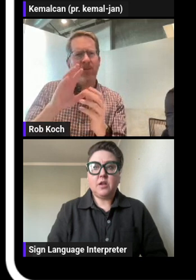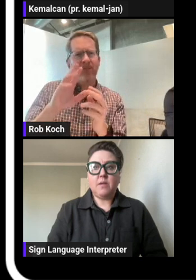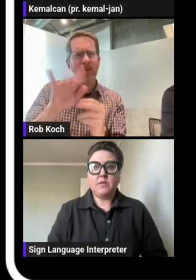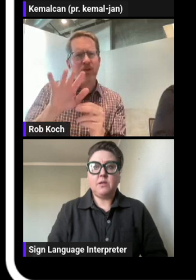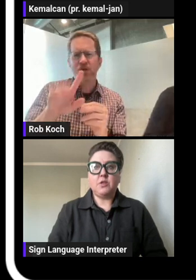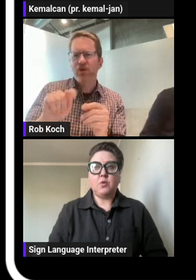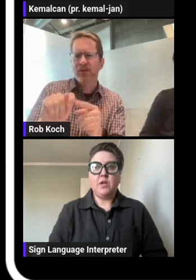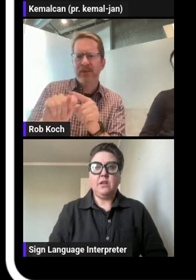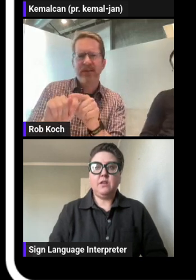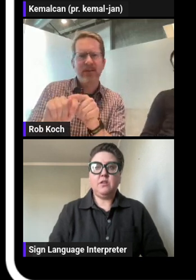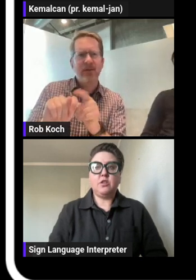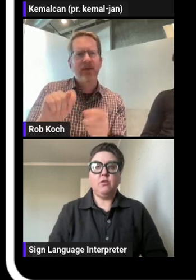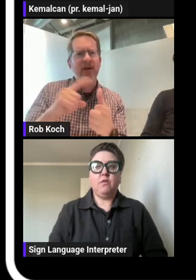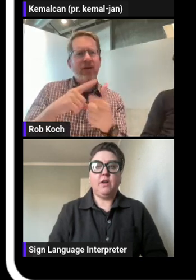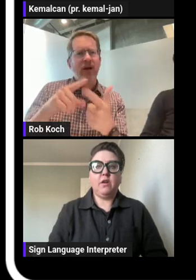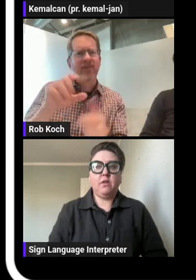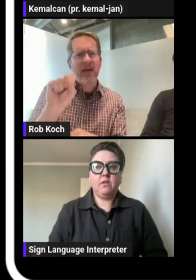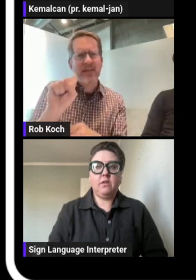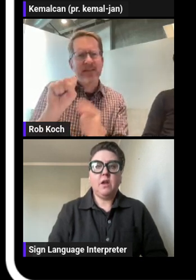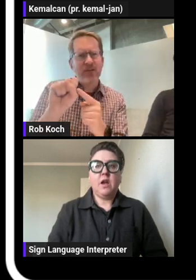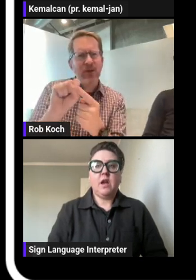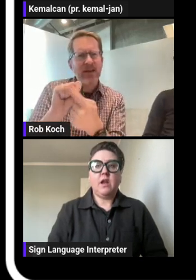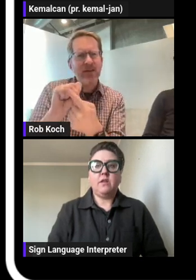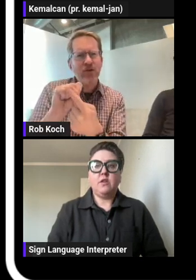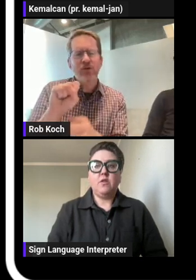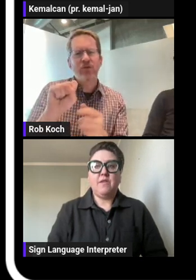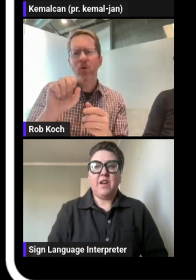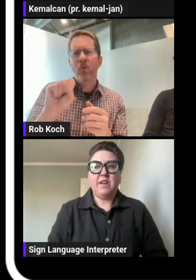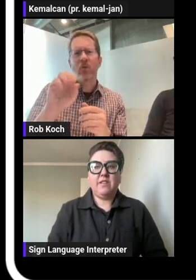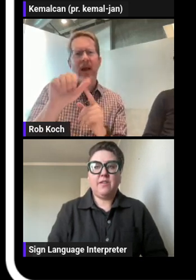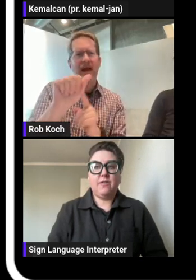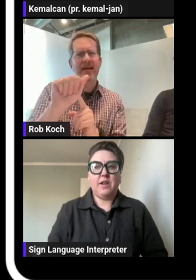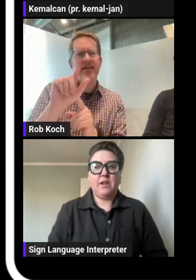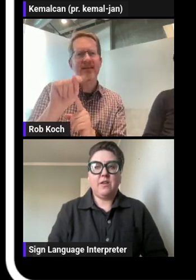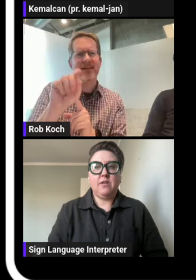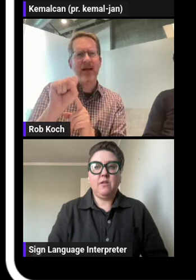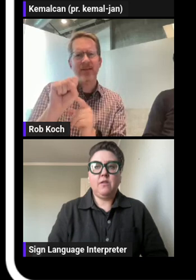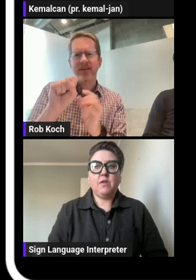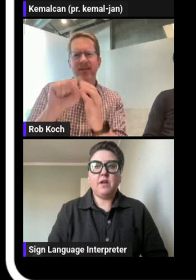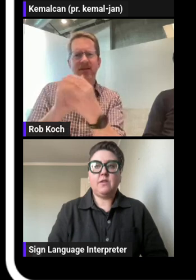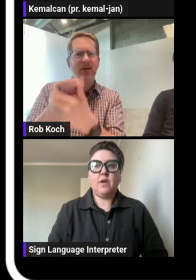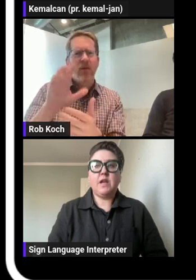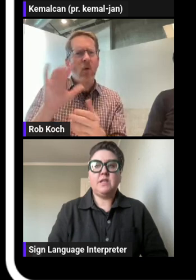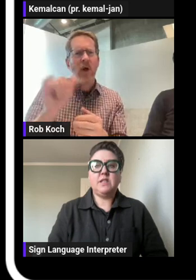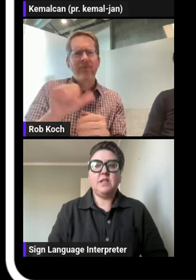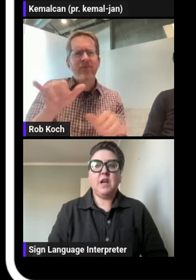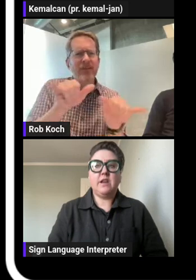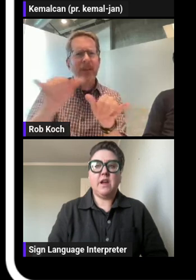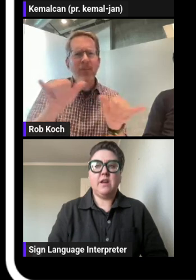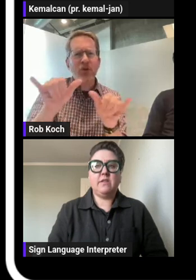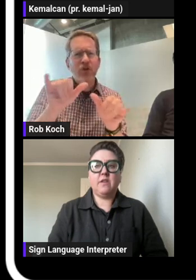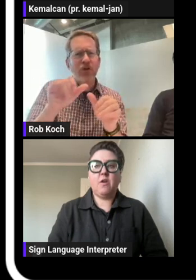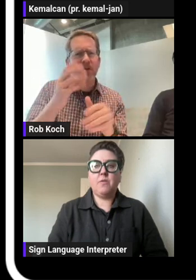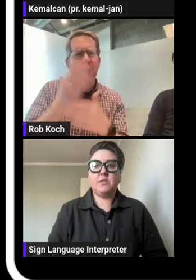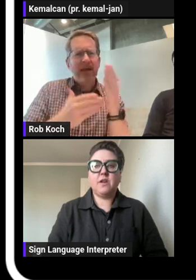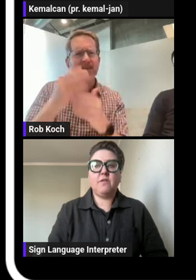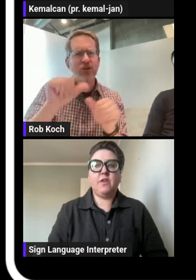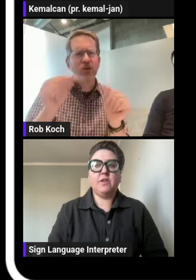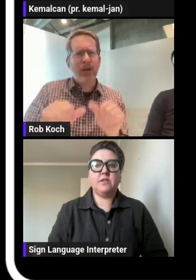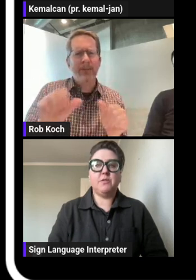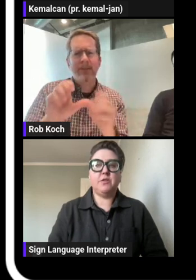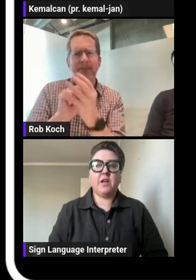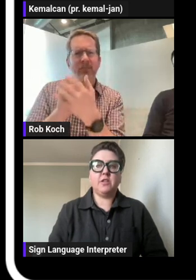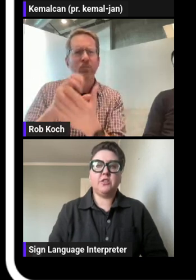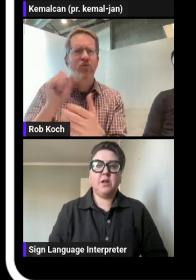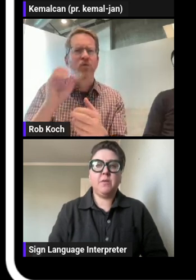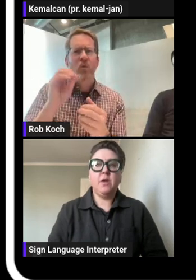there comes in between the two fingers. And then you have S right here, right? So AT and S almost have a